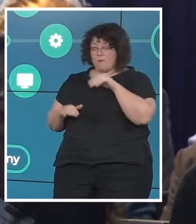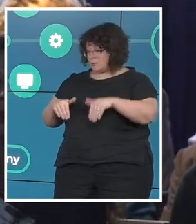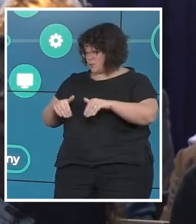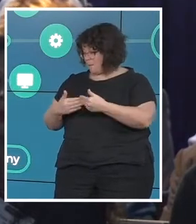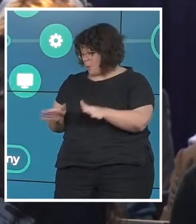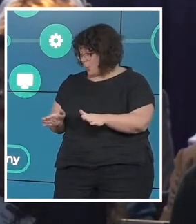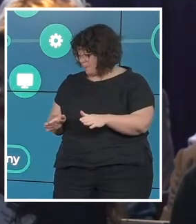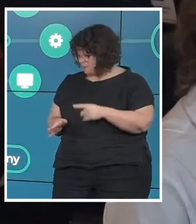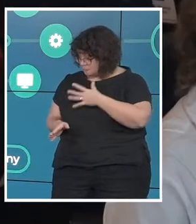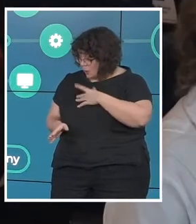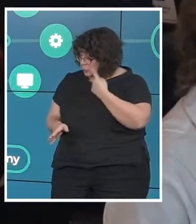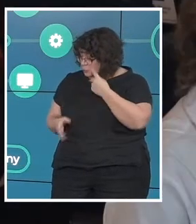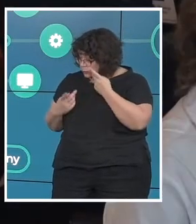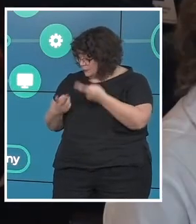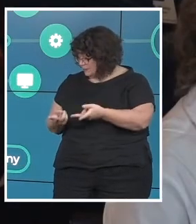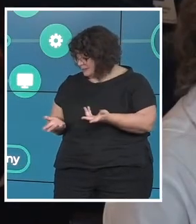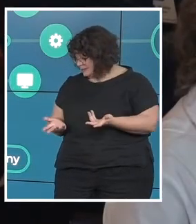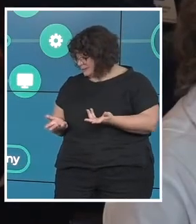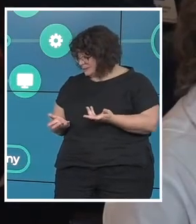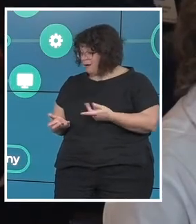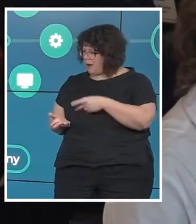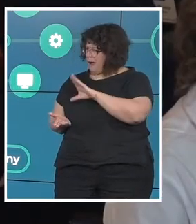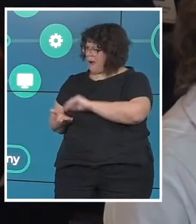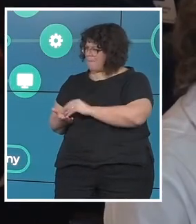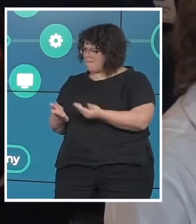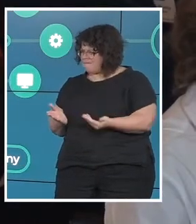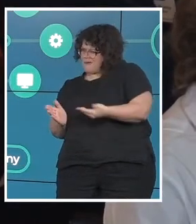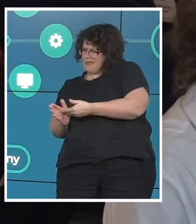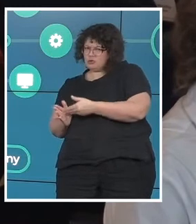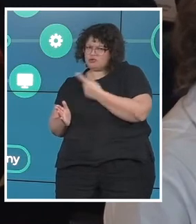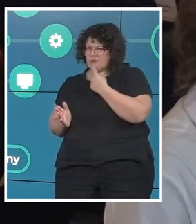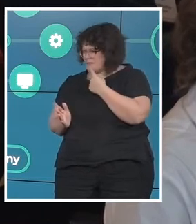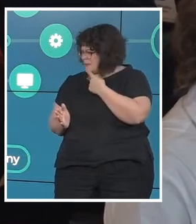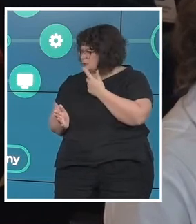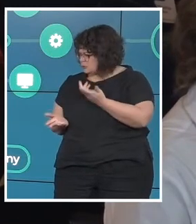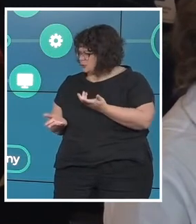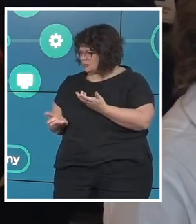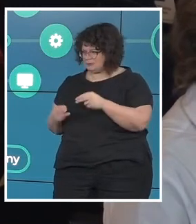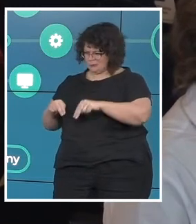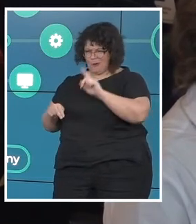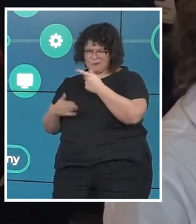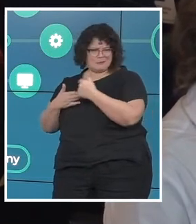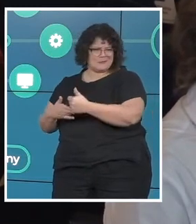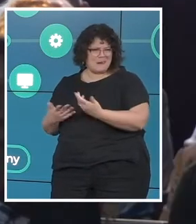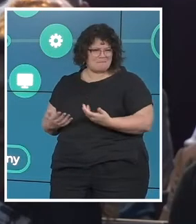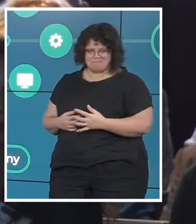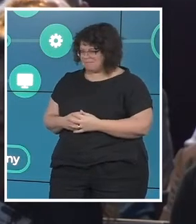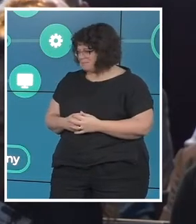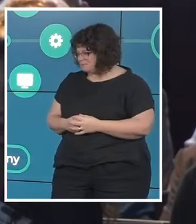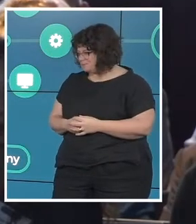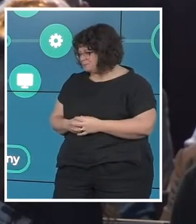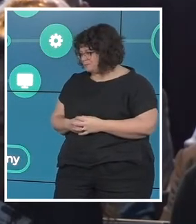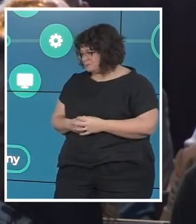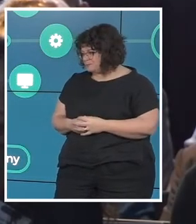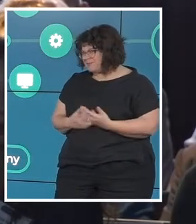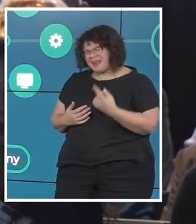help with. So I guess the key message here is maybe don't just focus on the map.